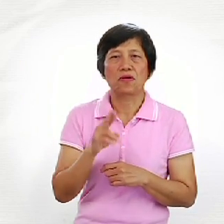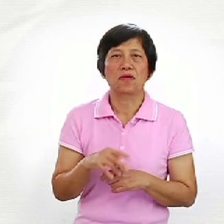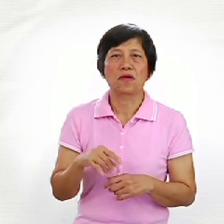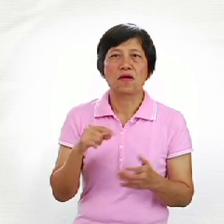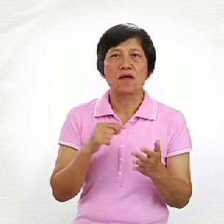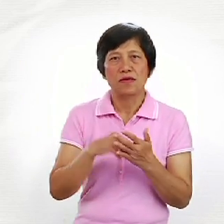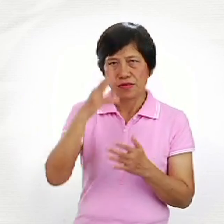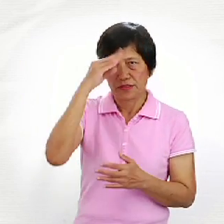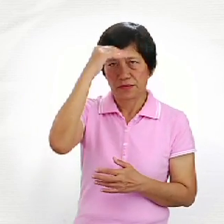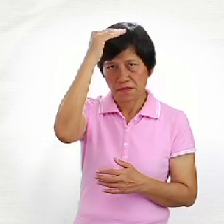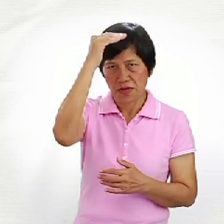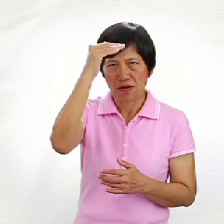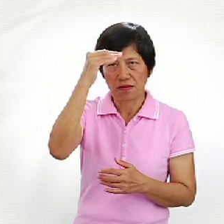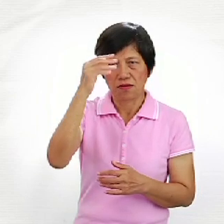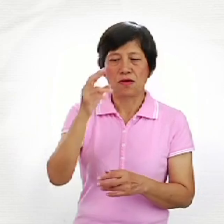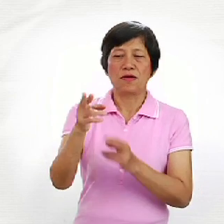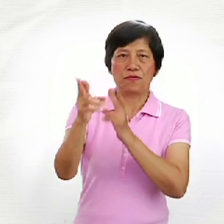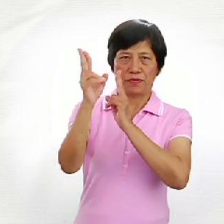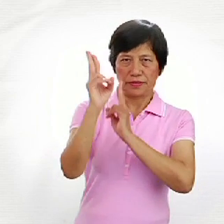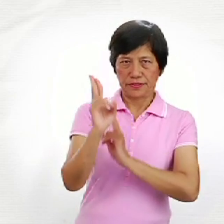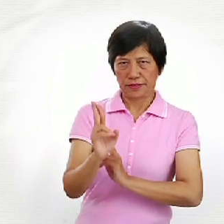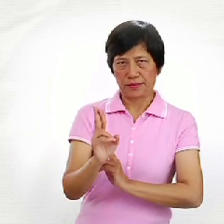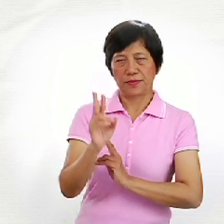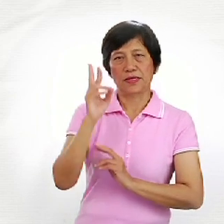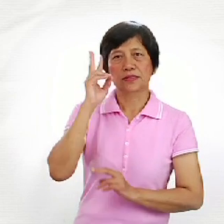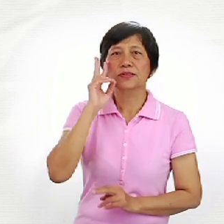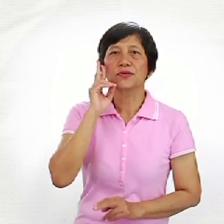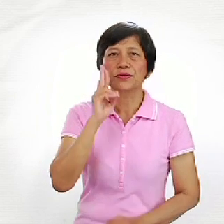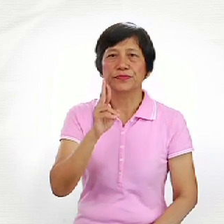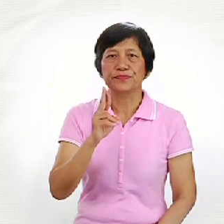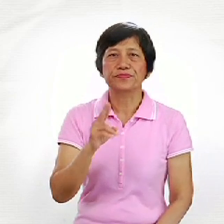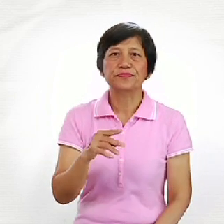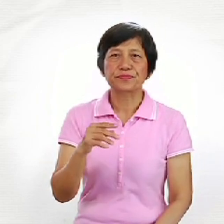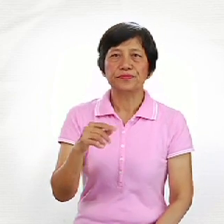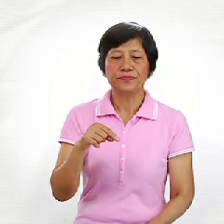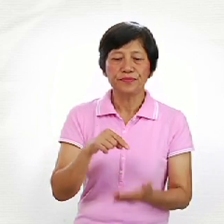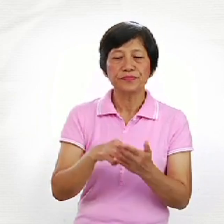This man respects her. This man